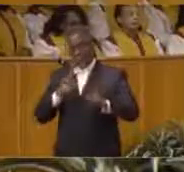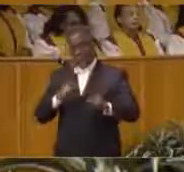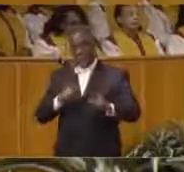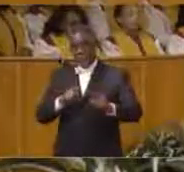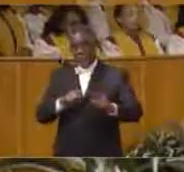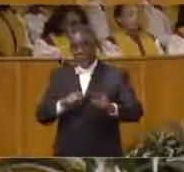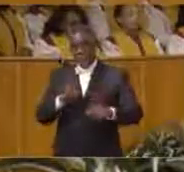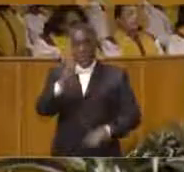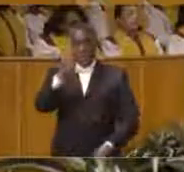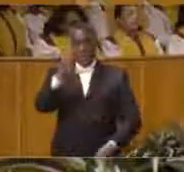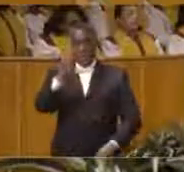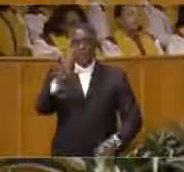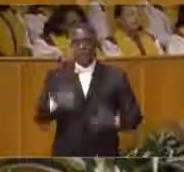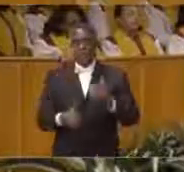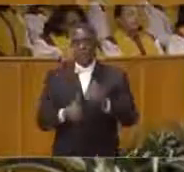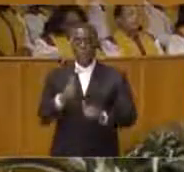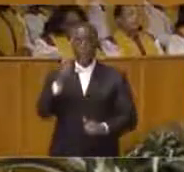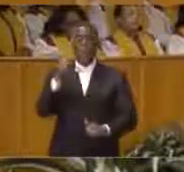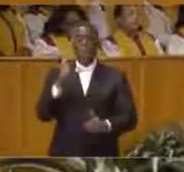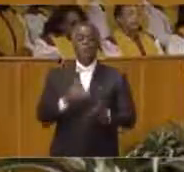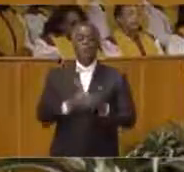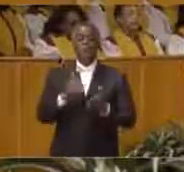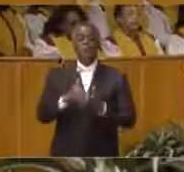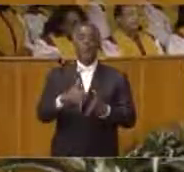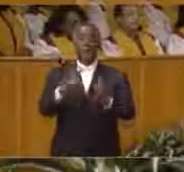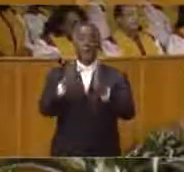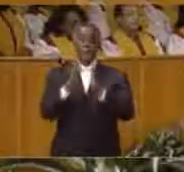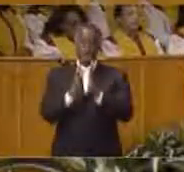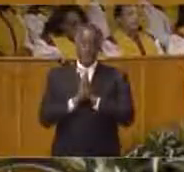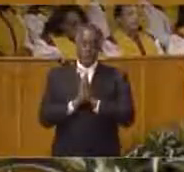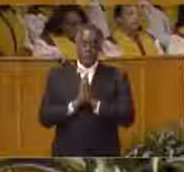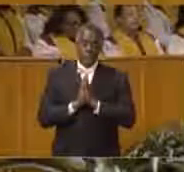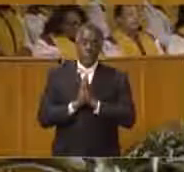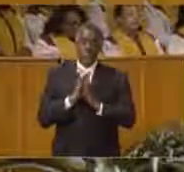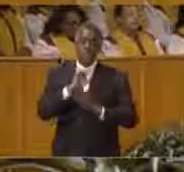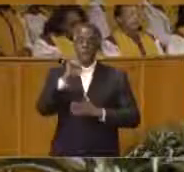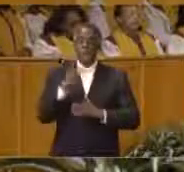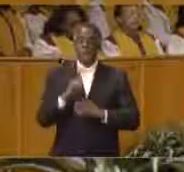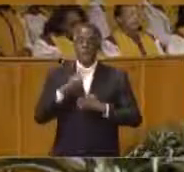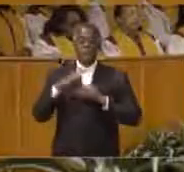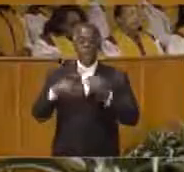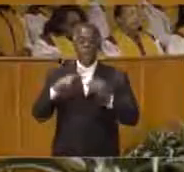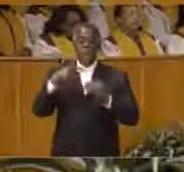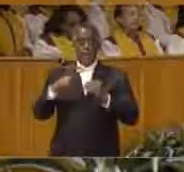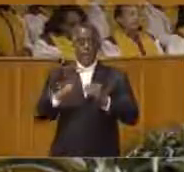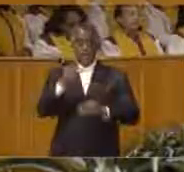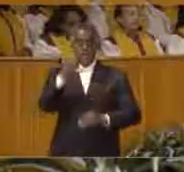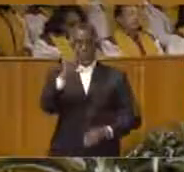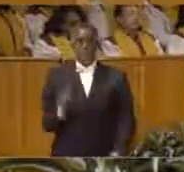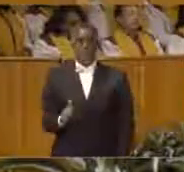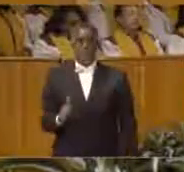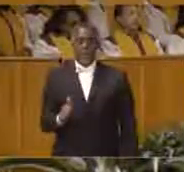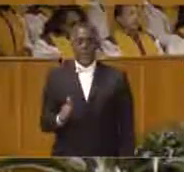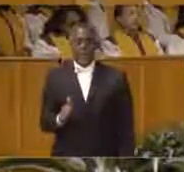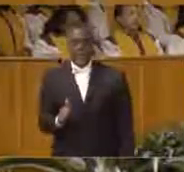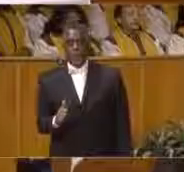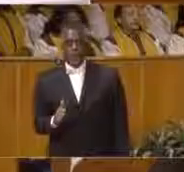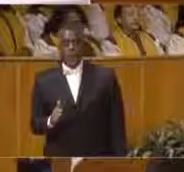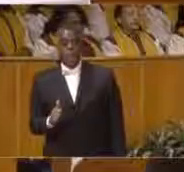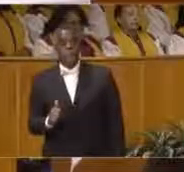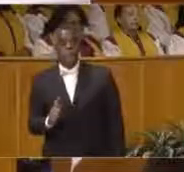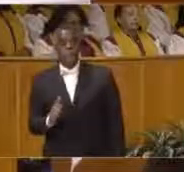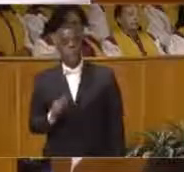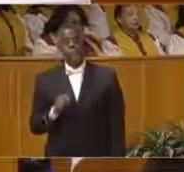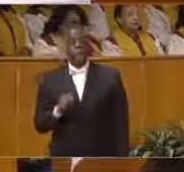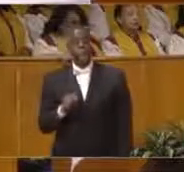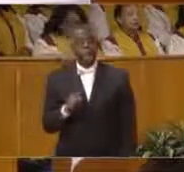the 7 most frequently asked questions about tithe, so that at